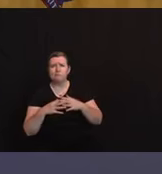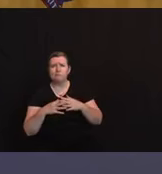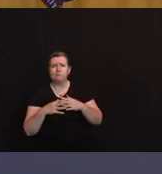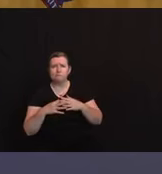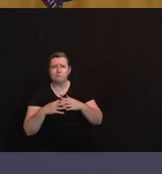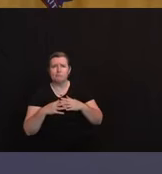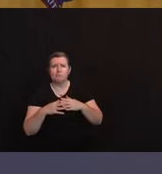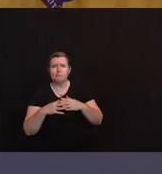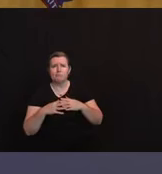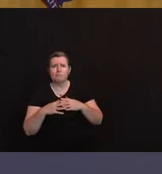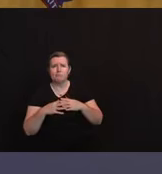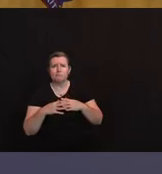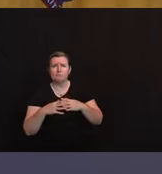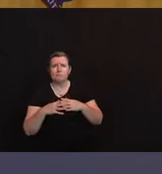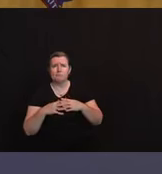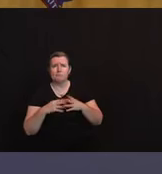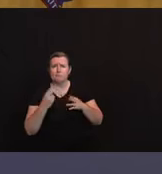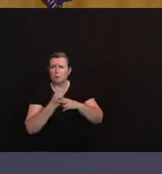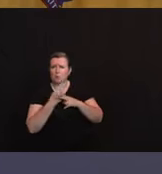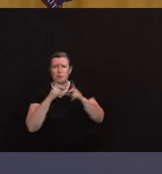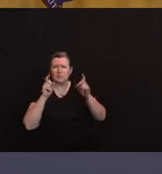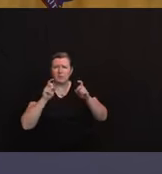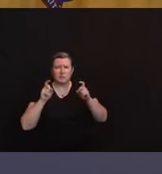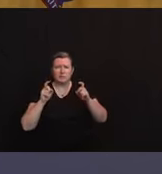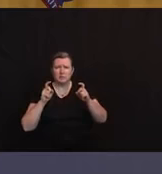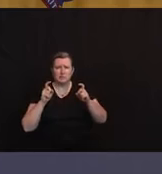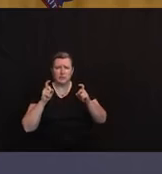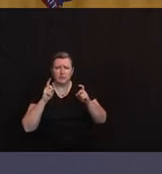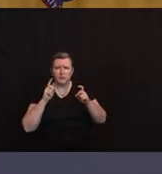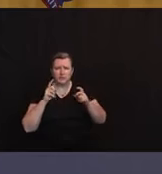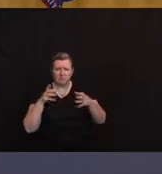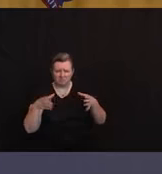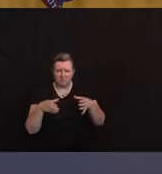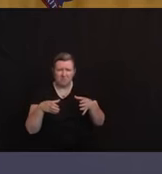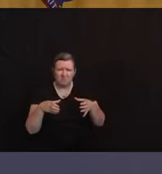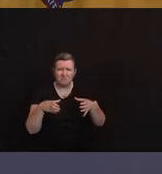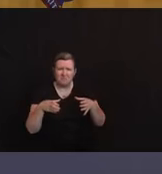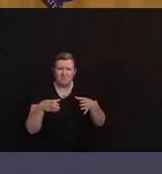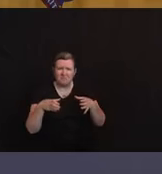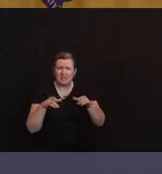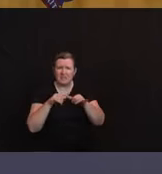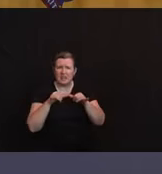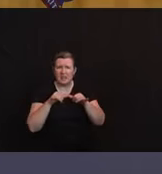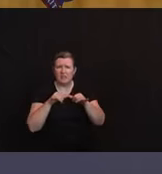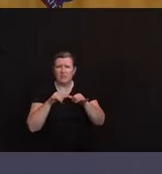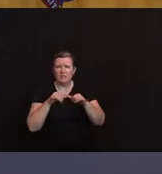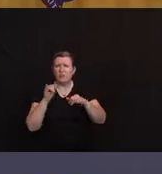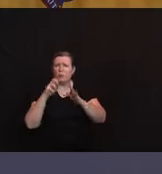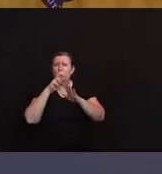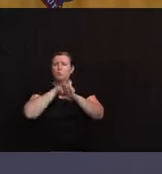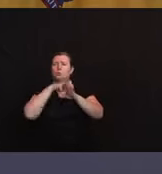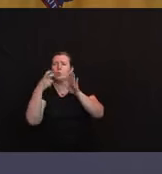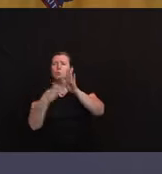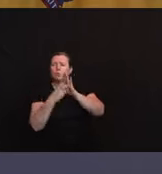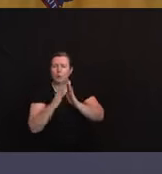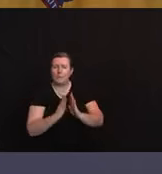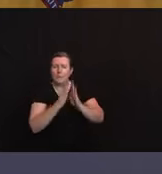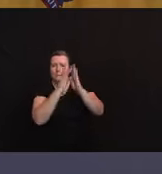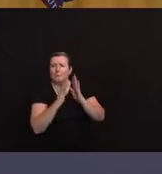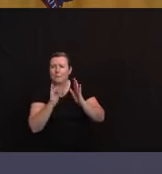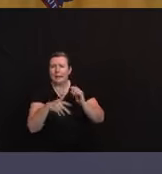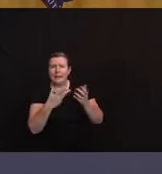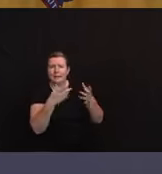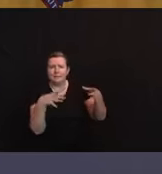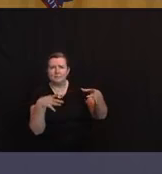would be sent to most long-term care facilities in the country, as I understood it. So we're going to keep you updated on that. And